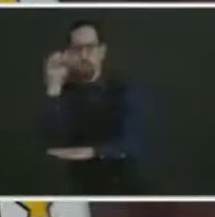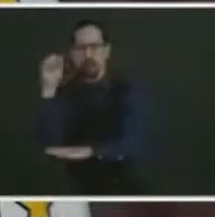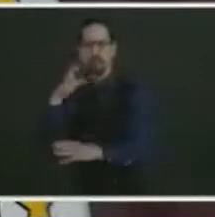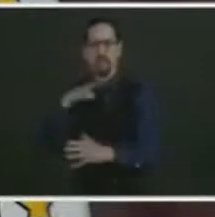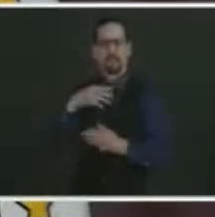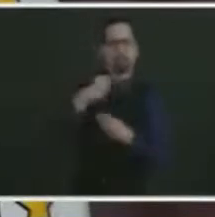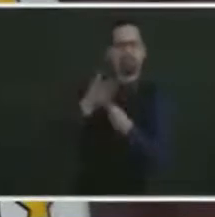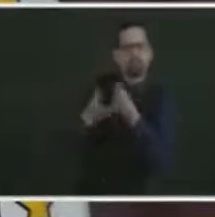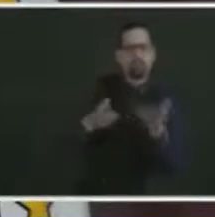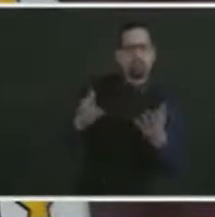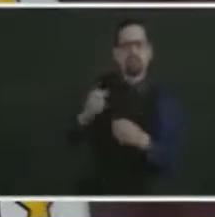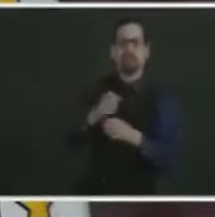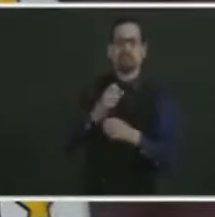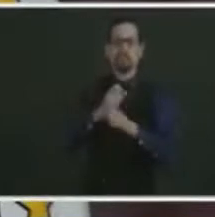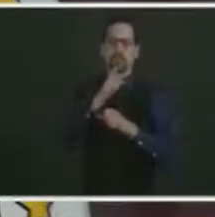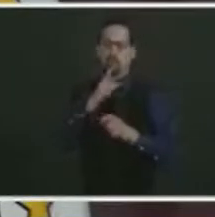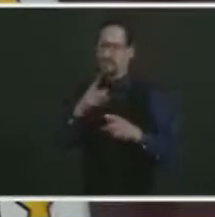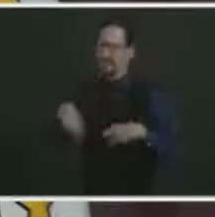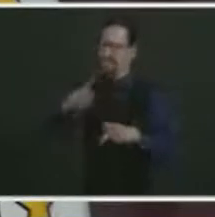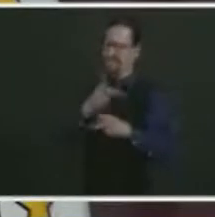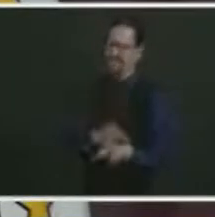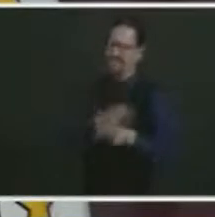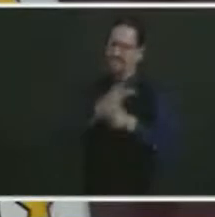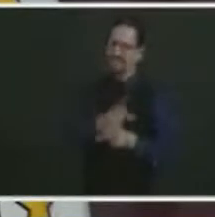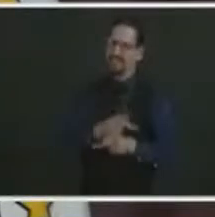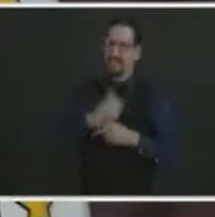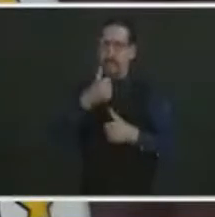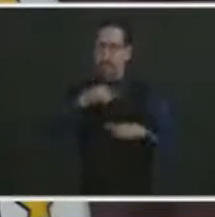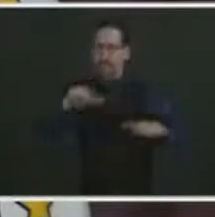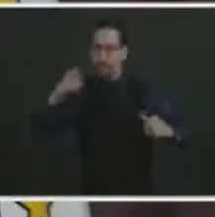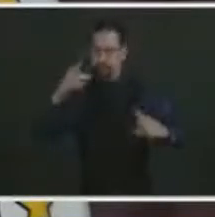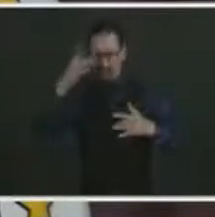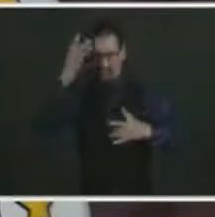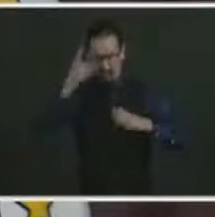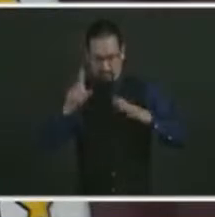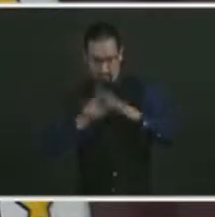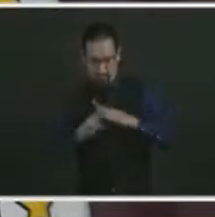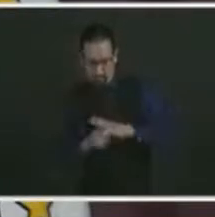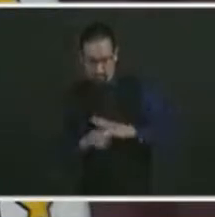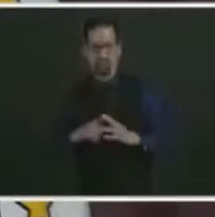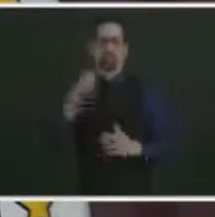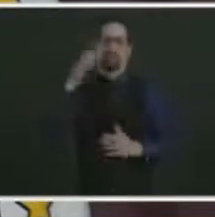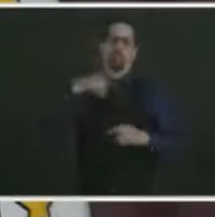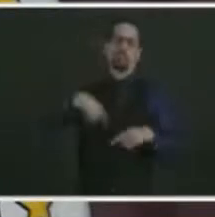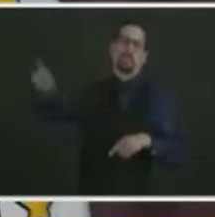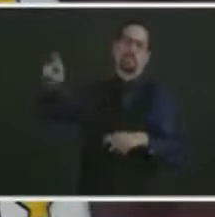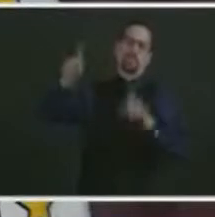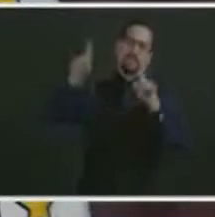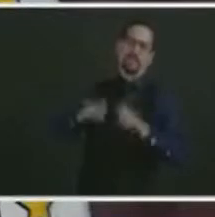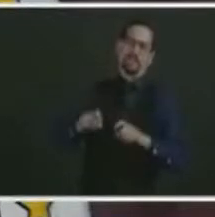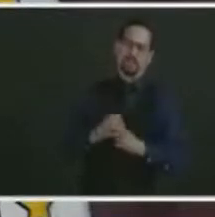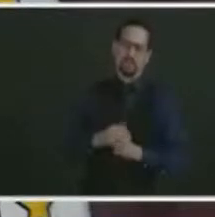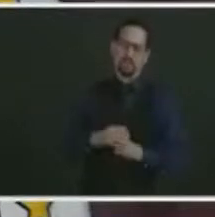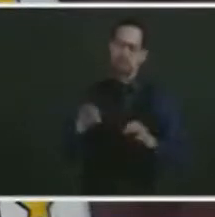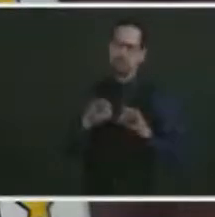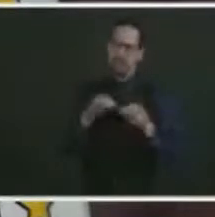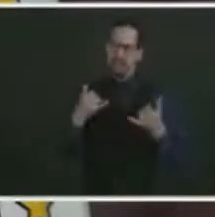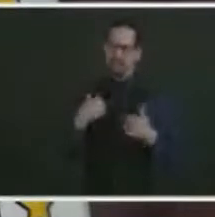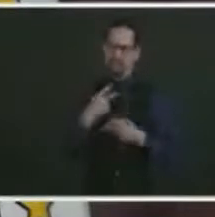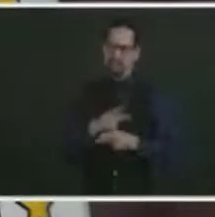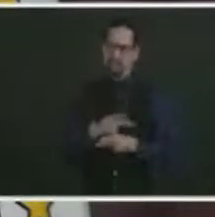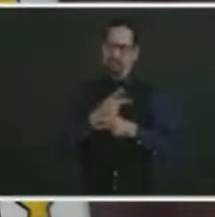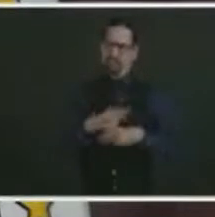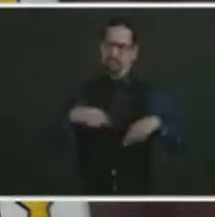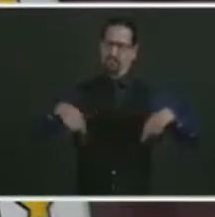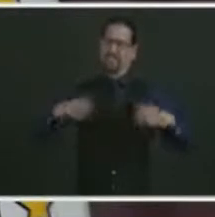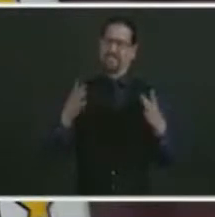a very important point, and I'll do it as delicately as I can. But it's a